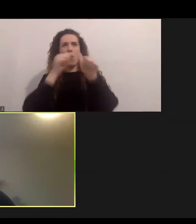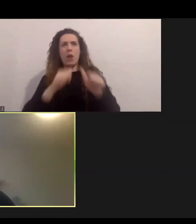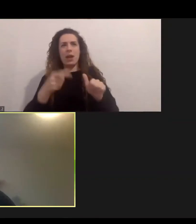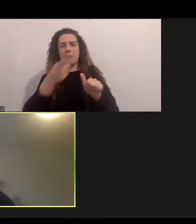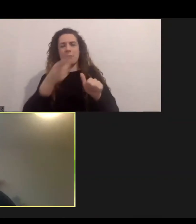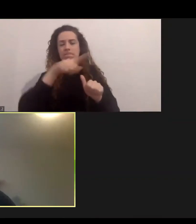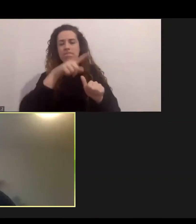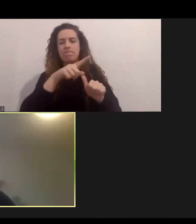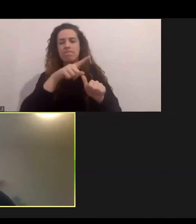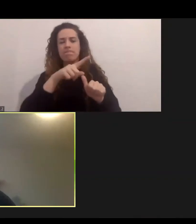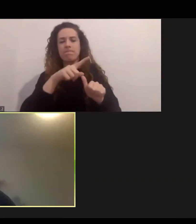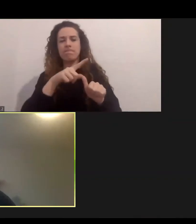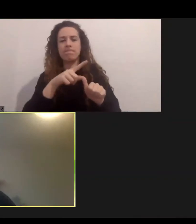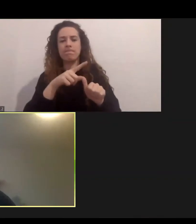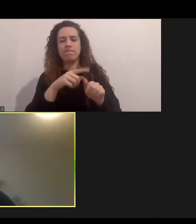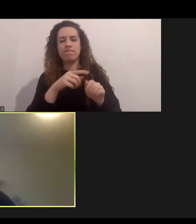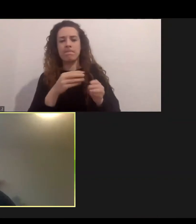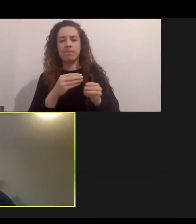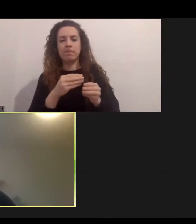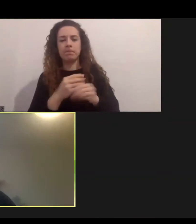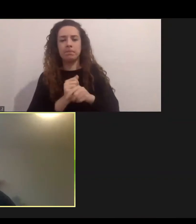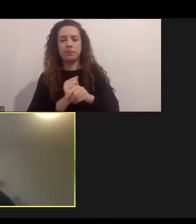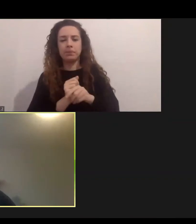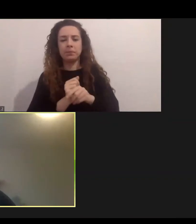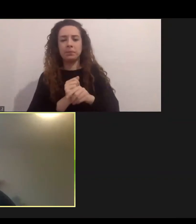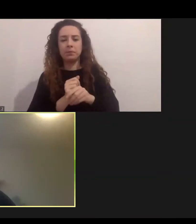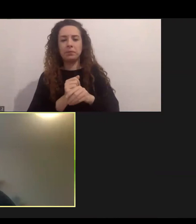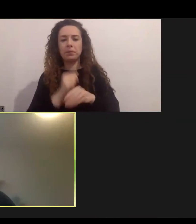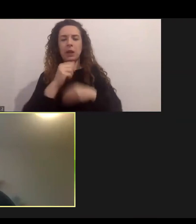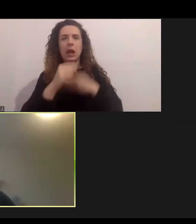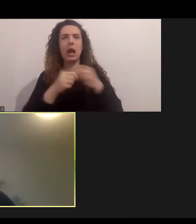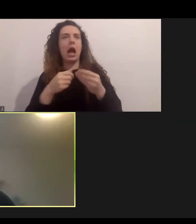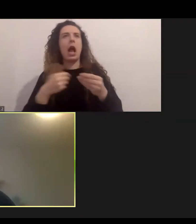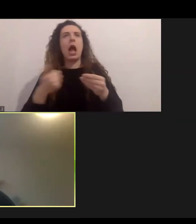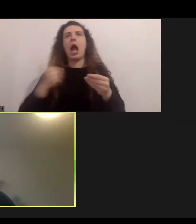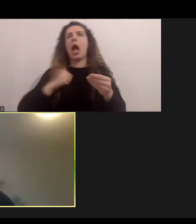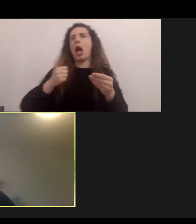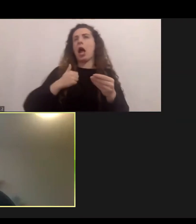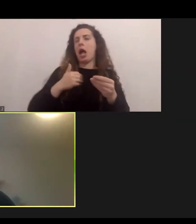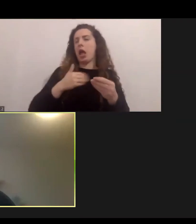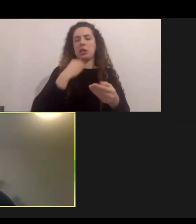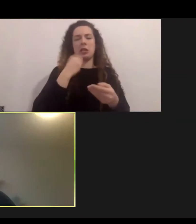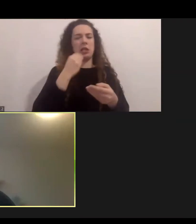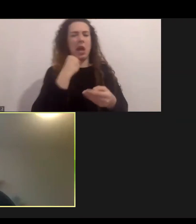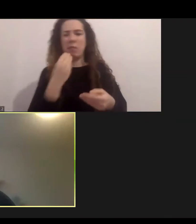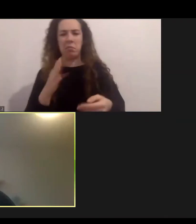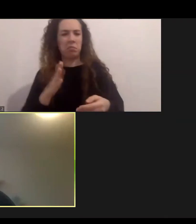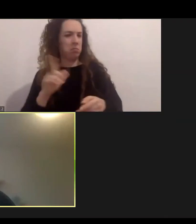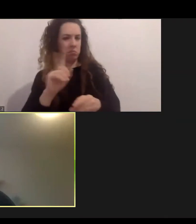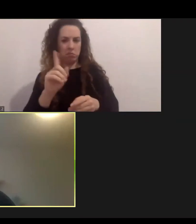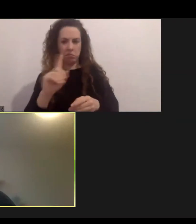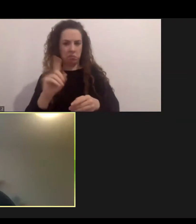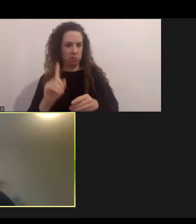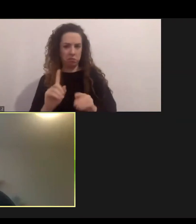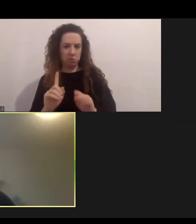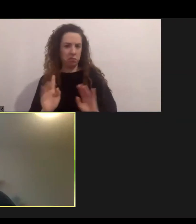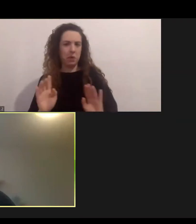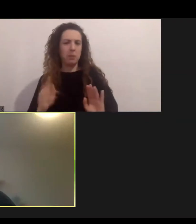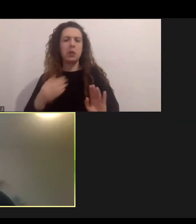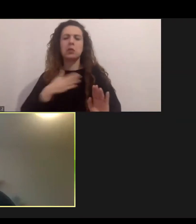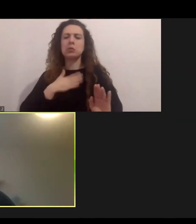you larger funds when you need it? Do you receive support? Definitely,